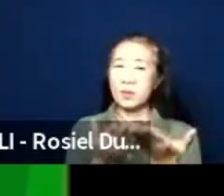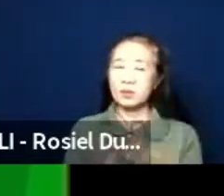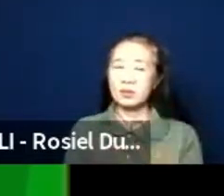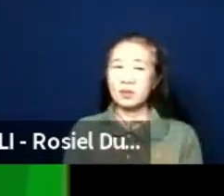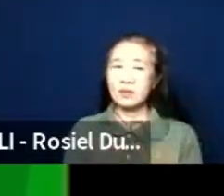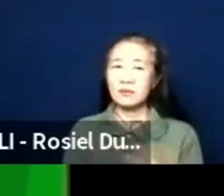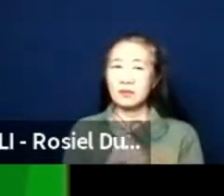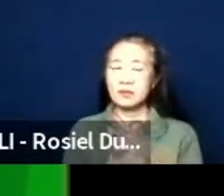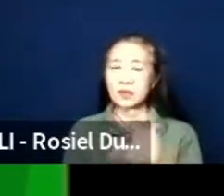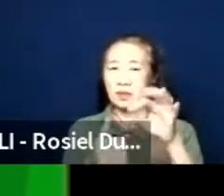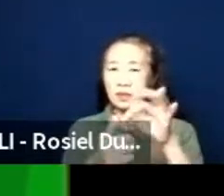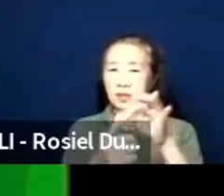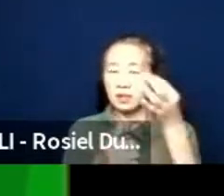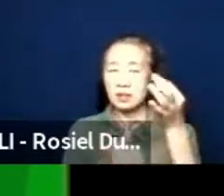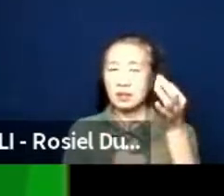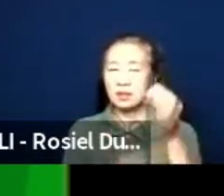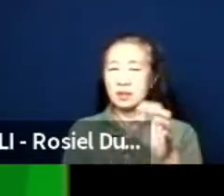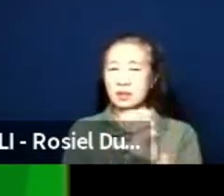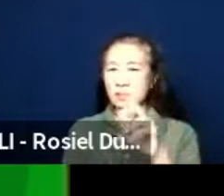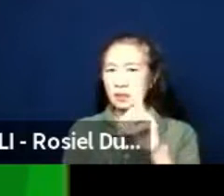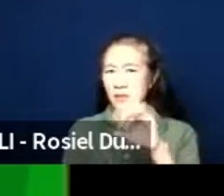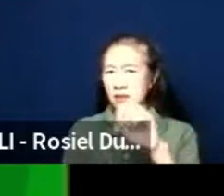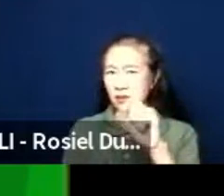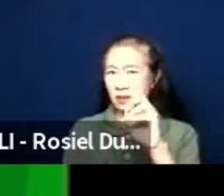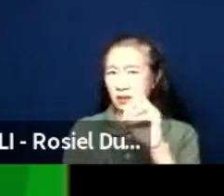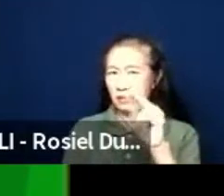edition. Okay, I hope